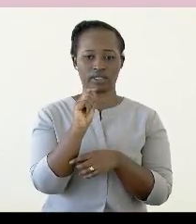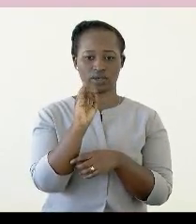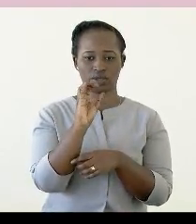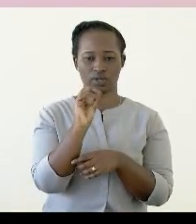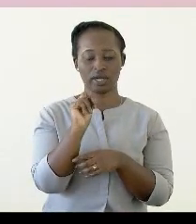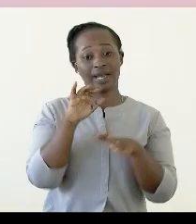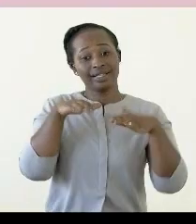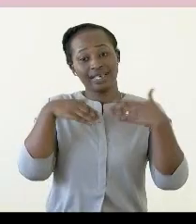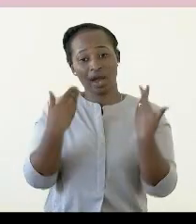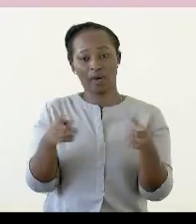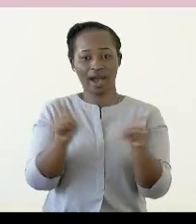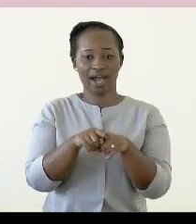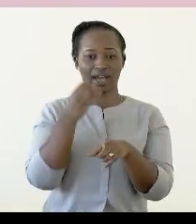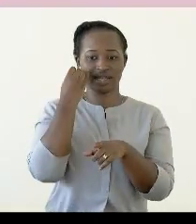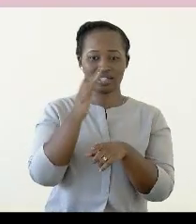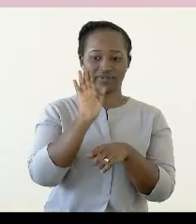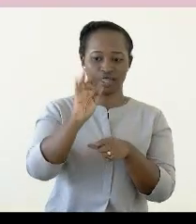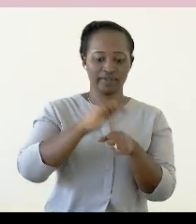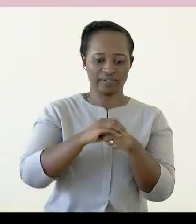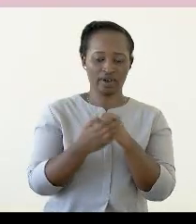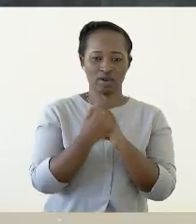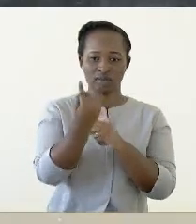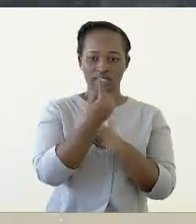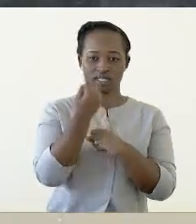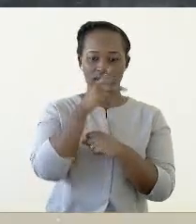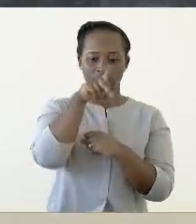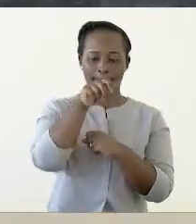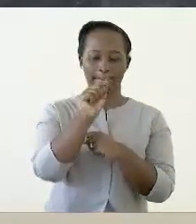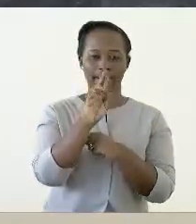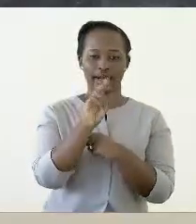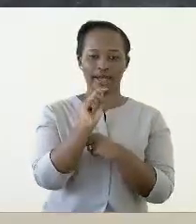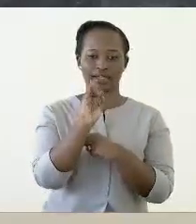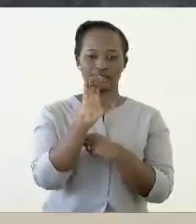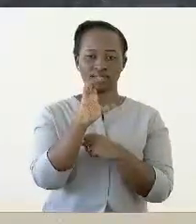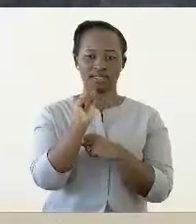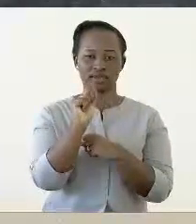as if they form a single particle in a reaction.